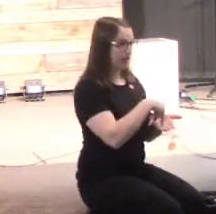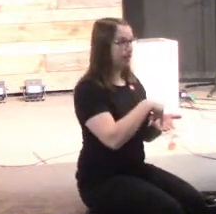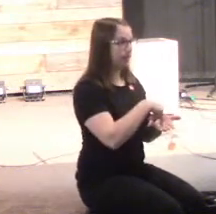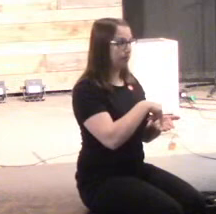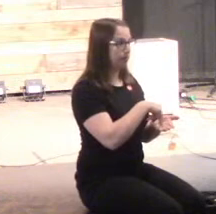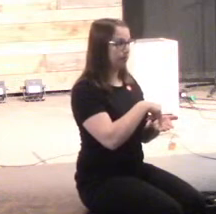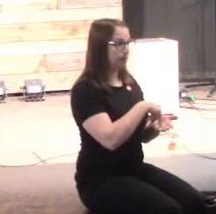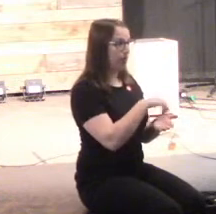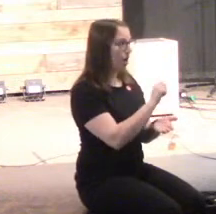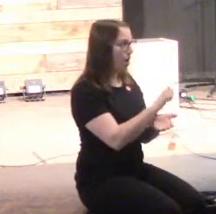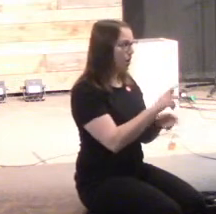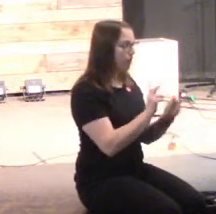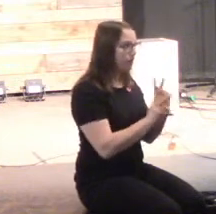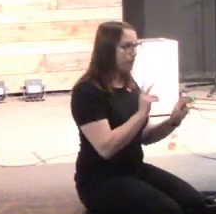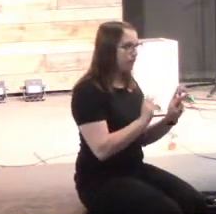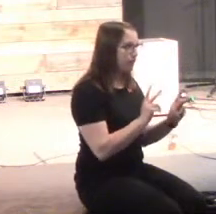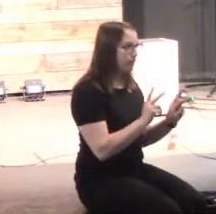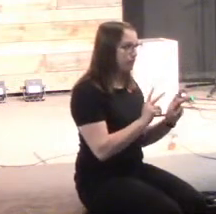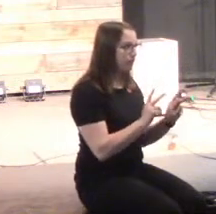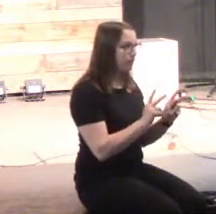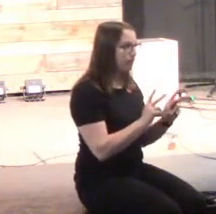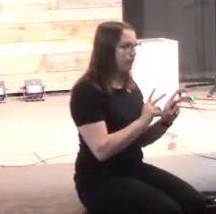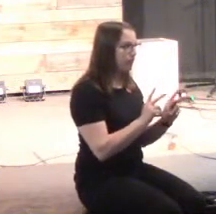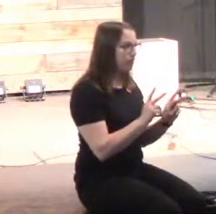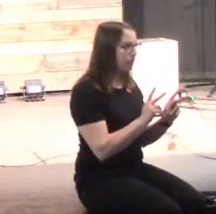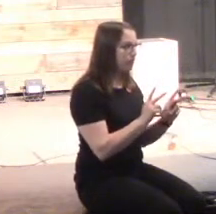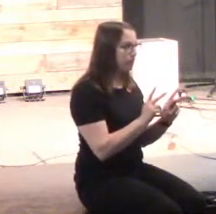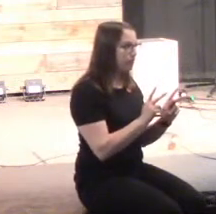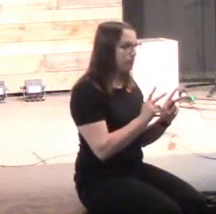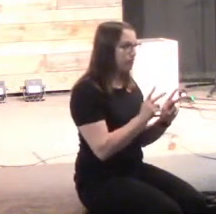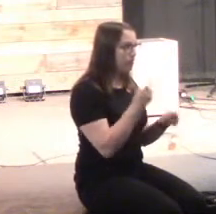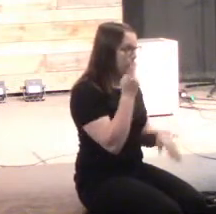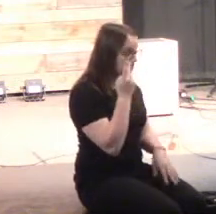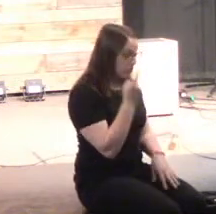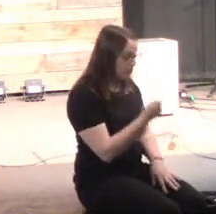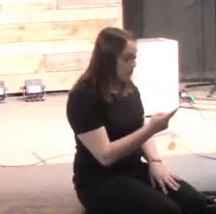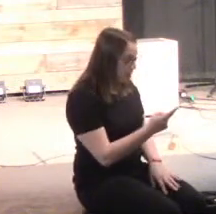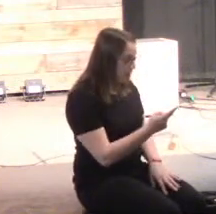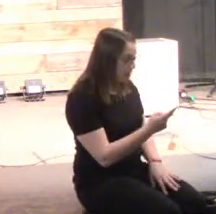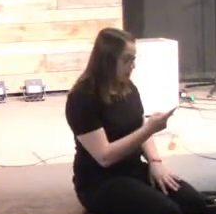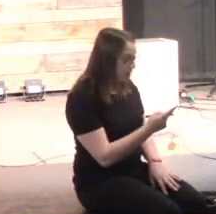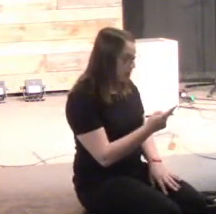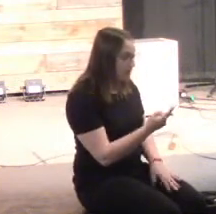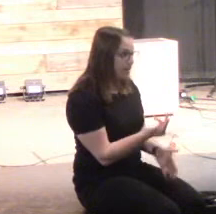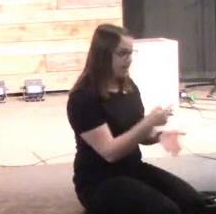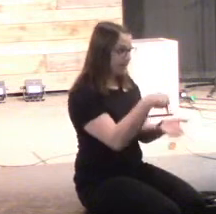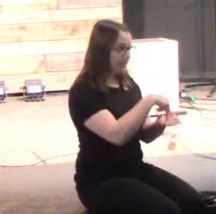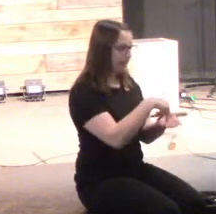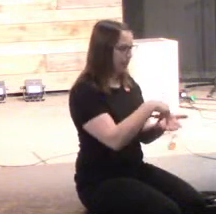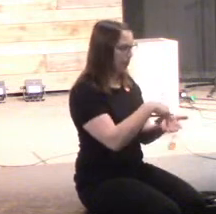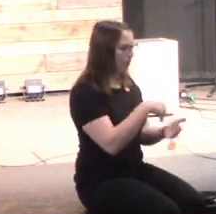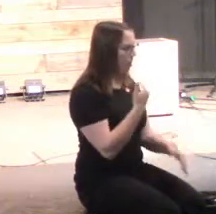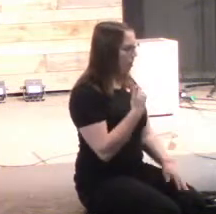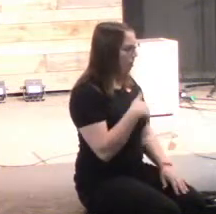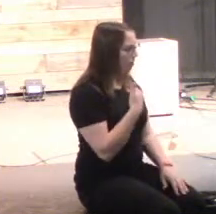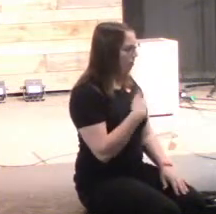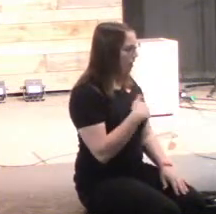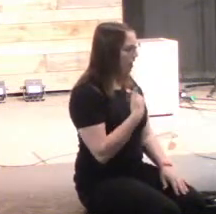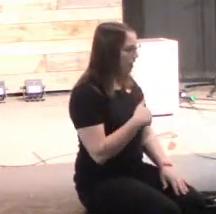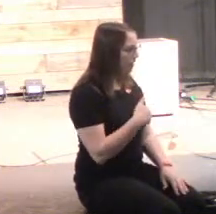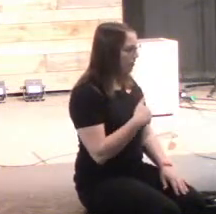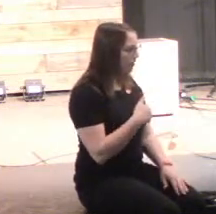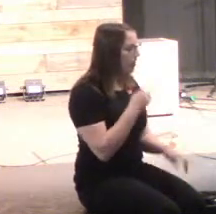who lived in Lydda and Sharon, the region just north, saw him and turned to the